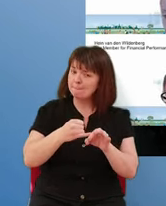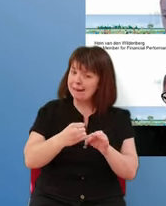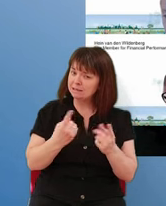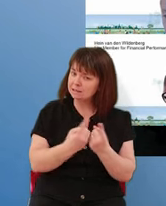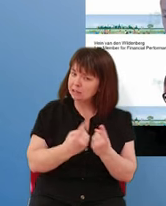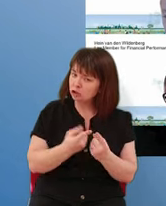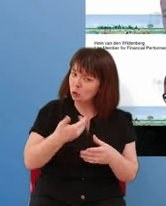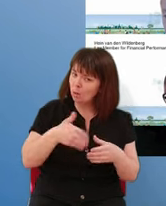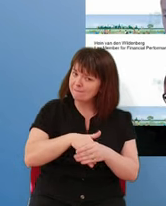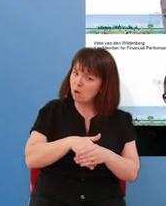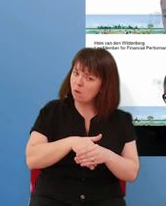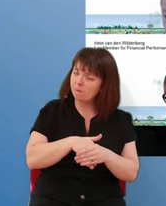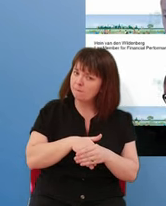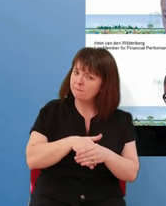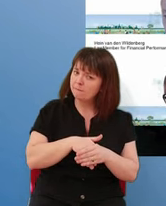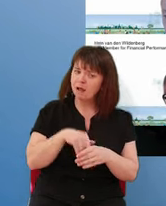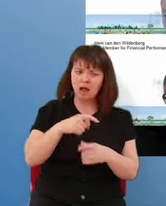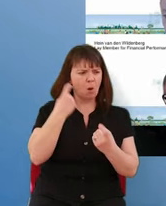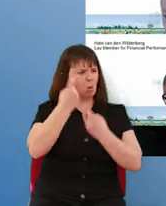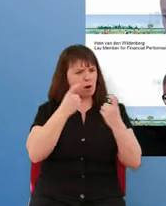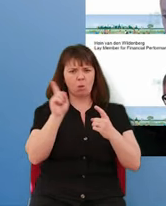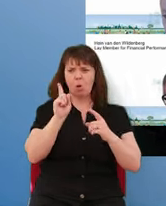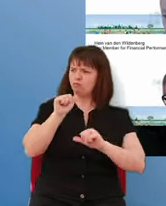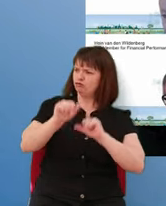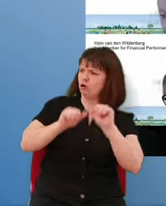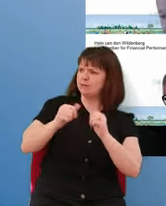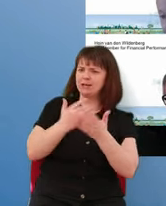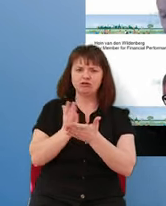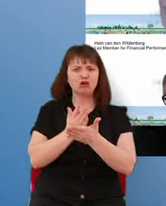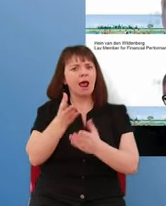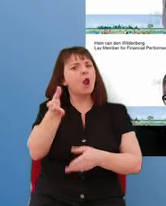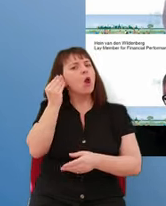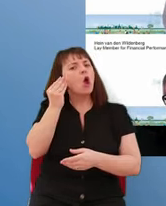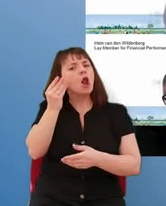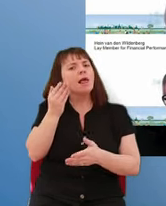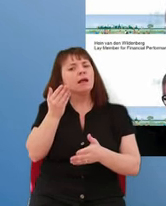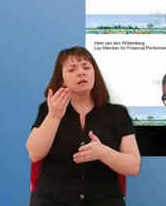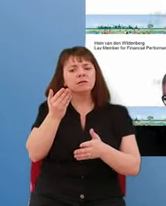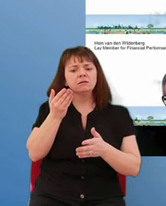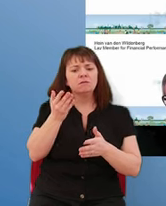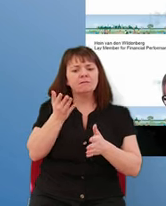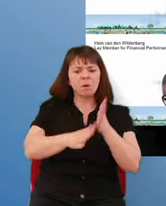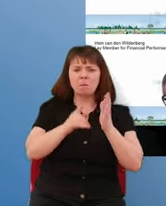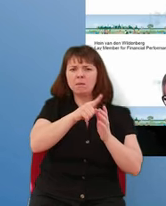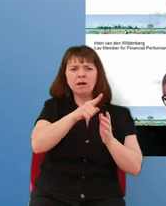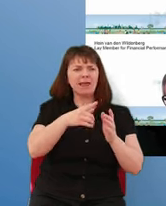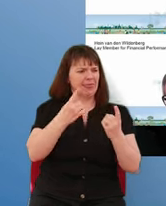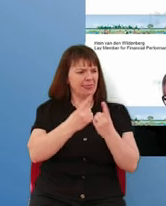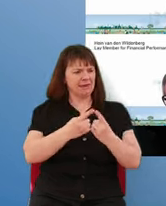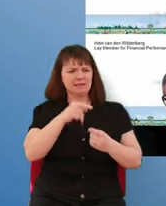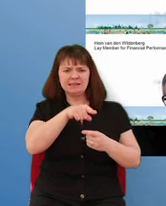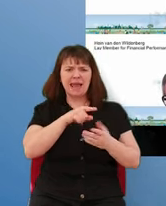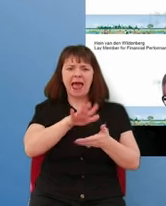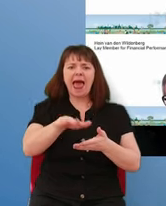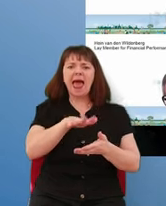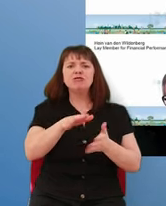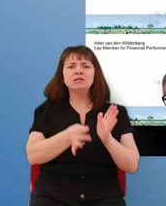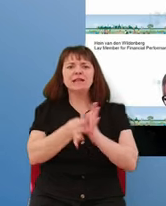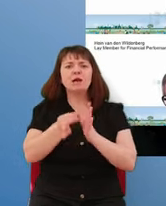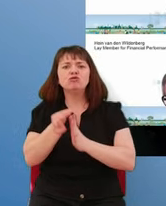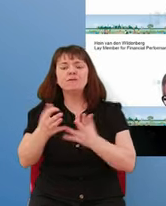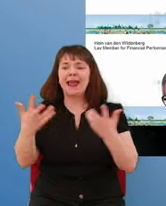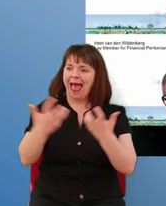where we do have things to improve, what process we have for sharing that learning across all practices. And the other question I was going to raise actually was